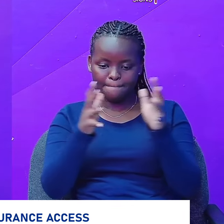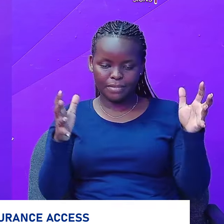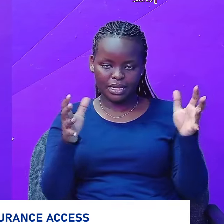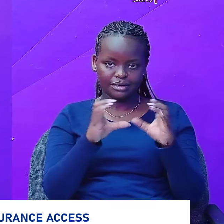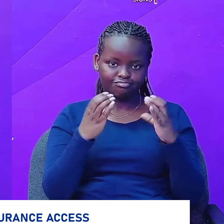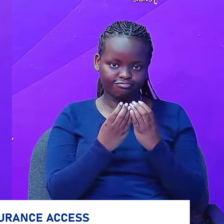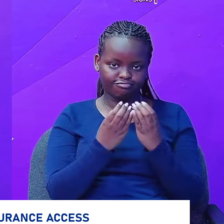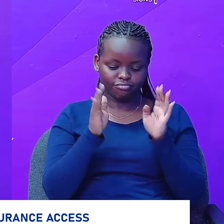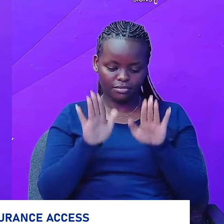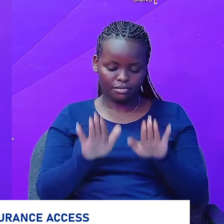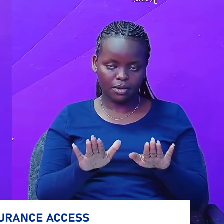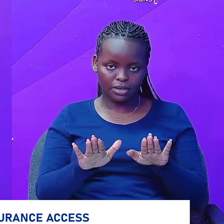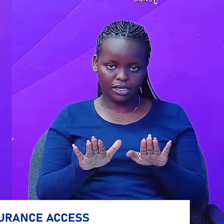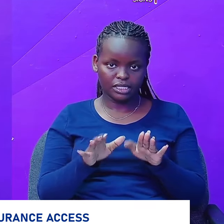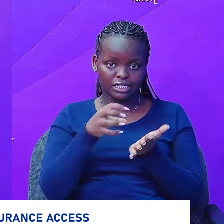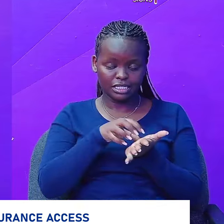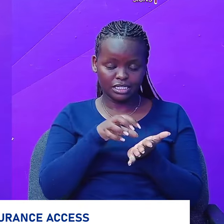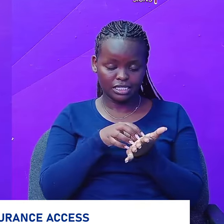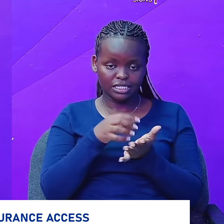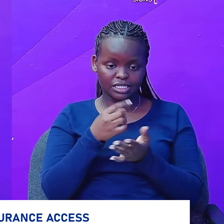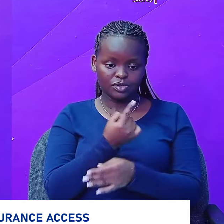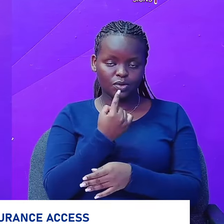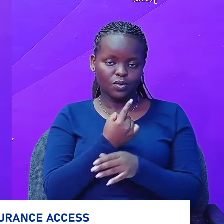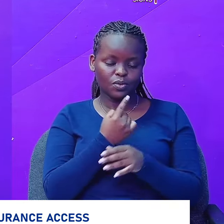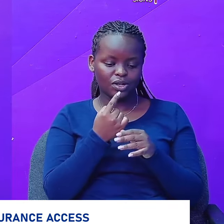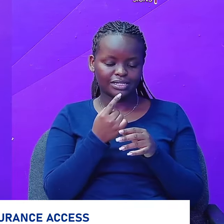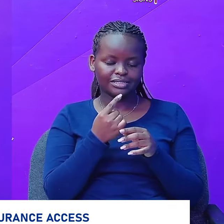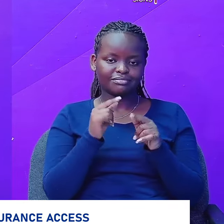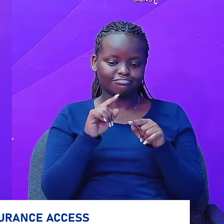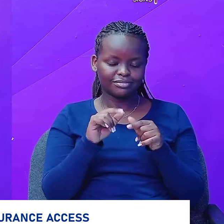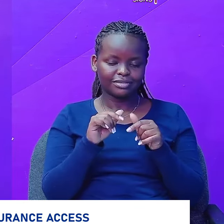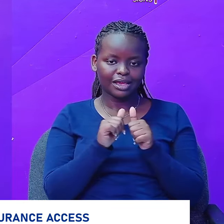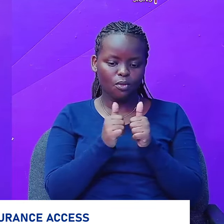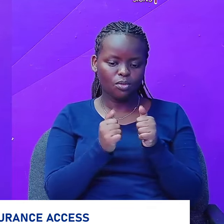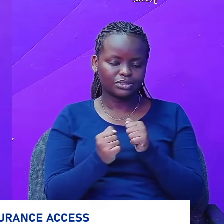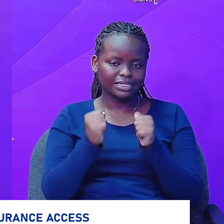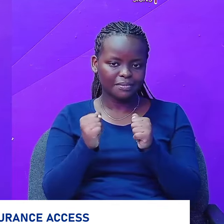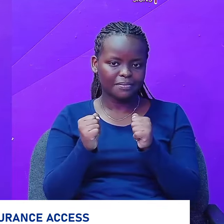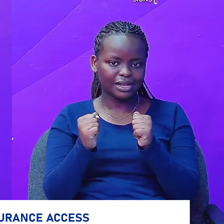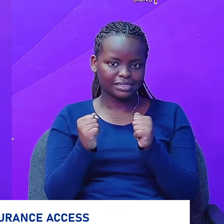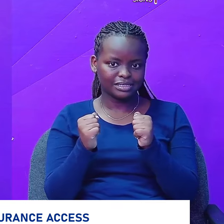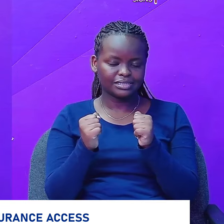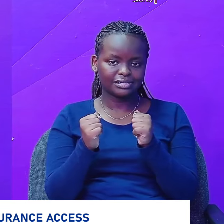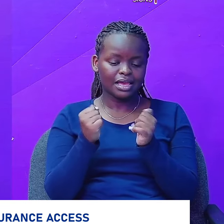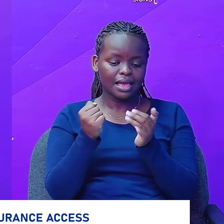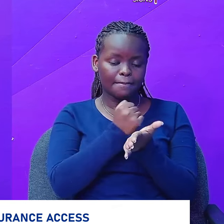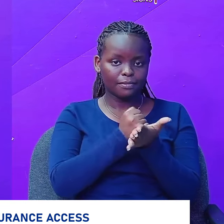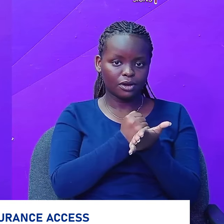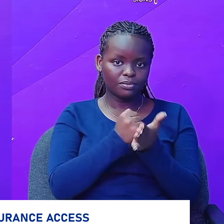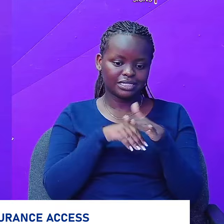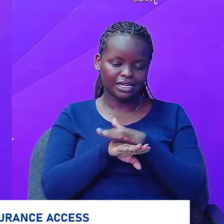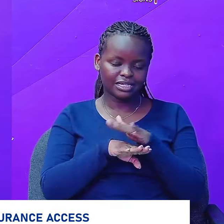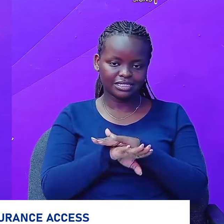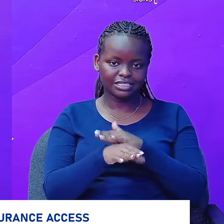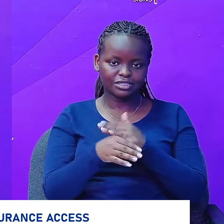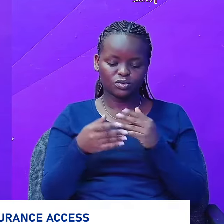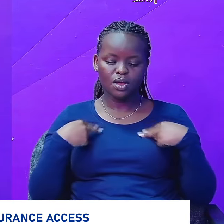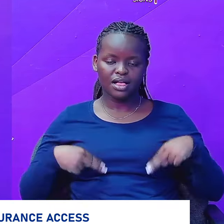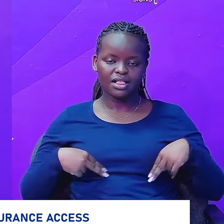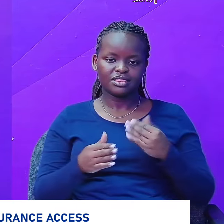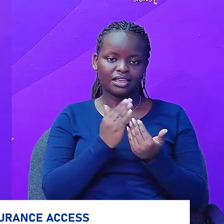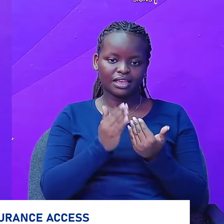permanent status would not only stabilize their employment, but also guarantee their access to comprehensive health care and